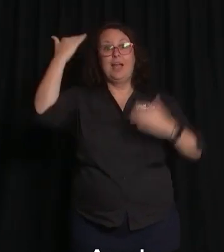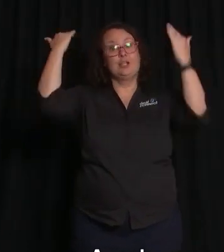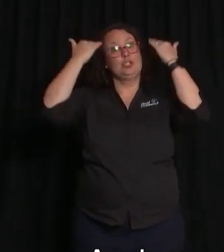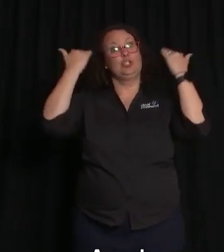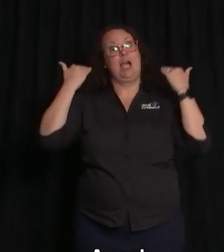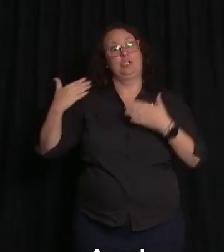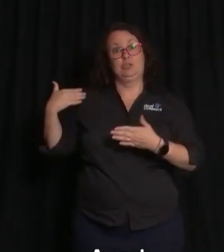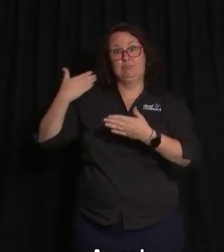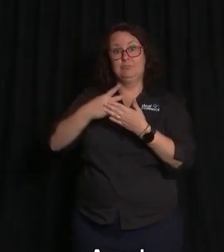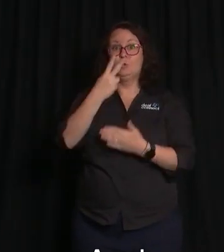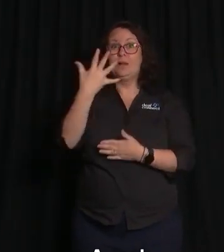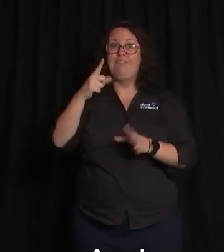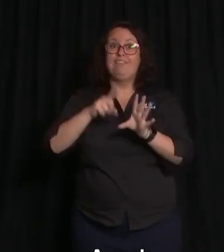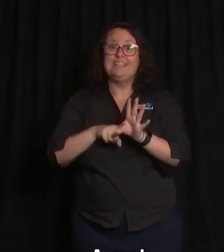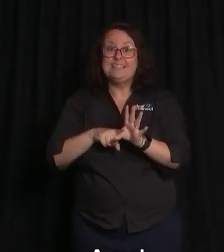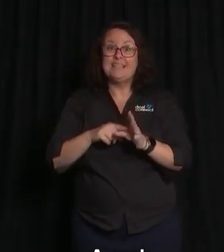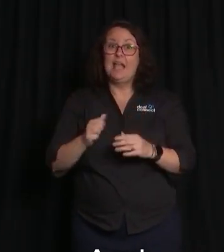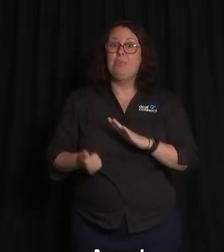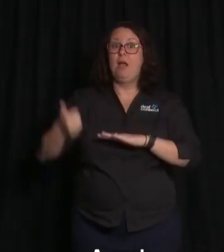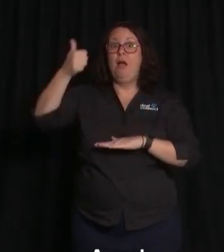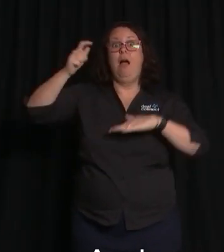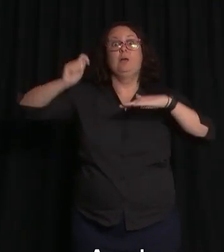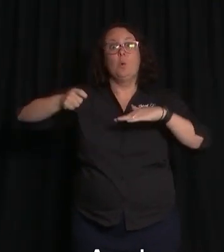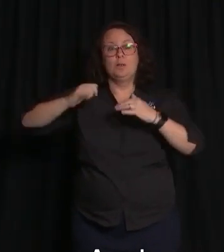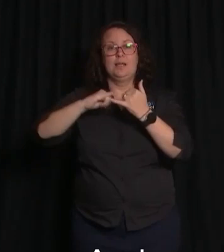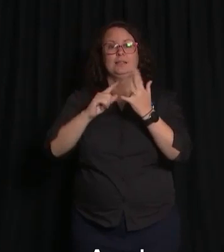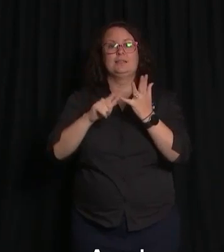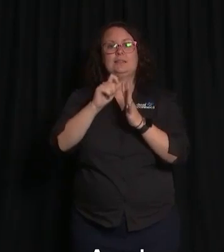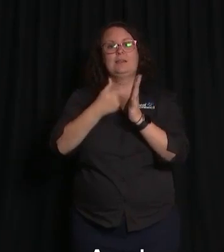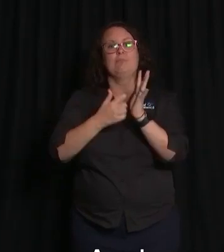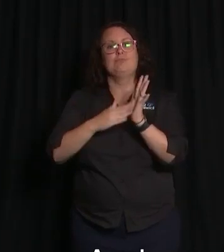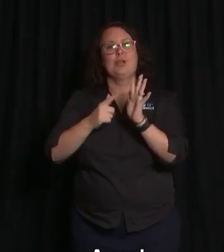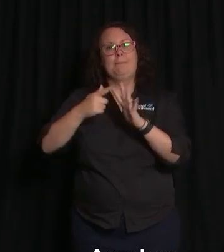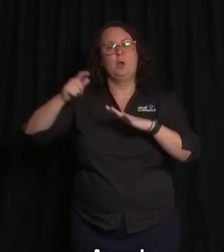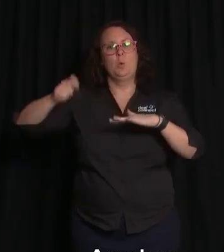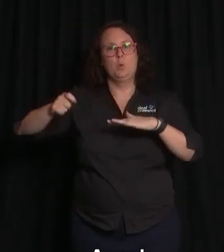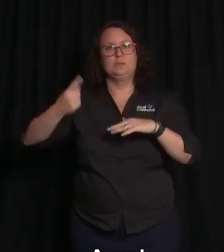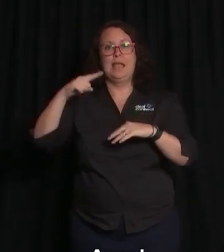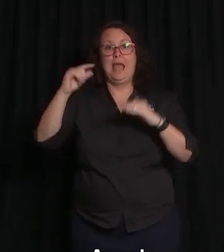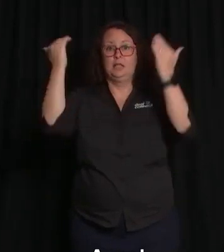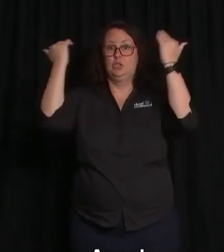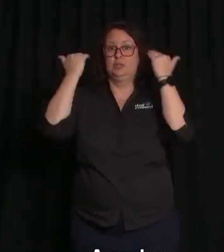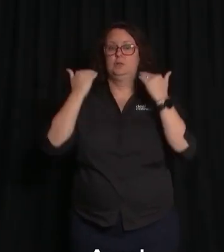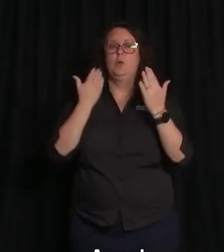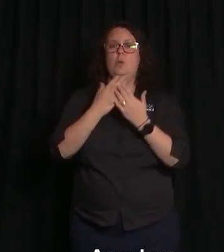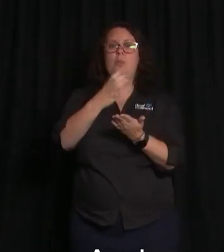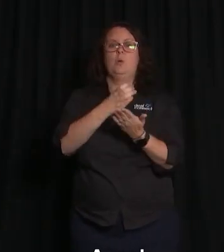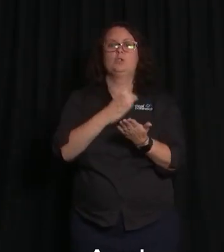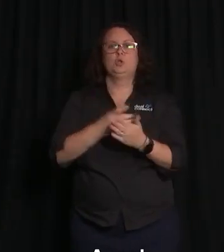courts in his native South Africa, including the High Court, the Supreme Court, and as a justice on the South African Constitutional